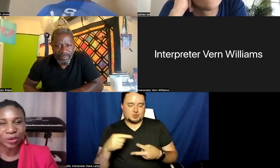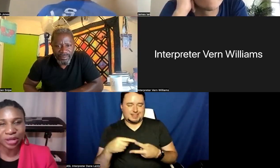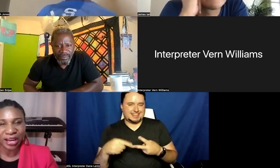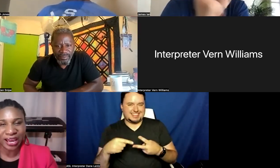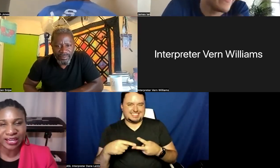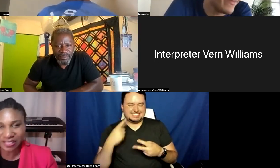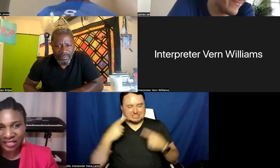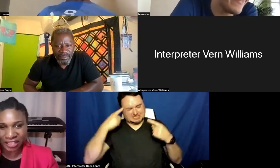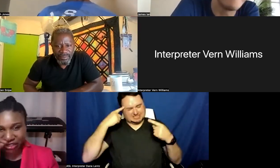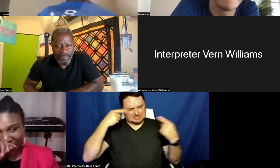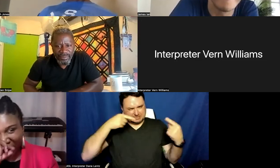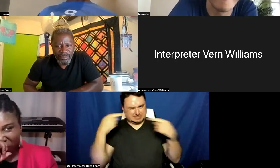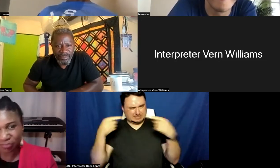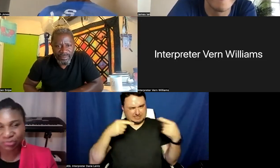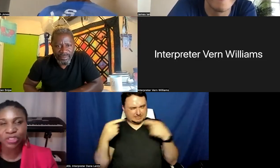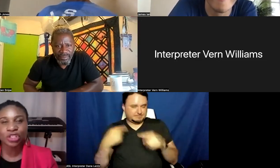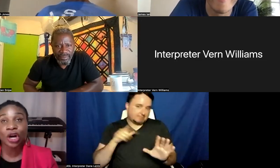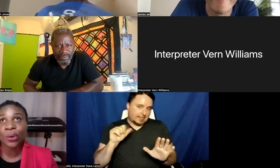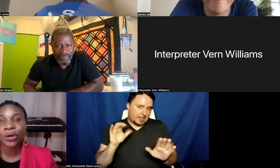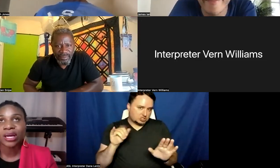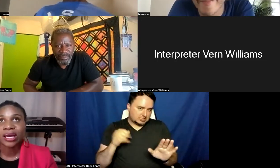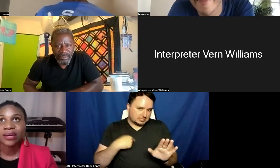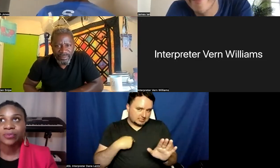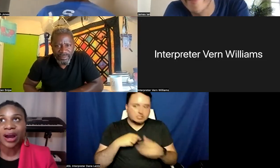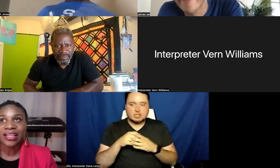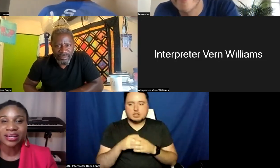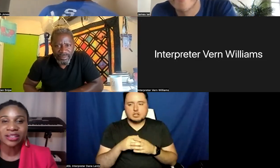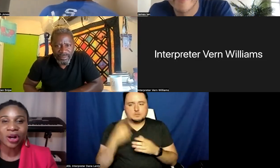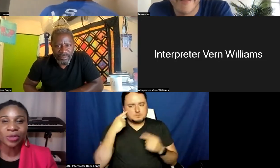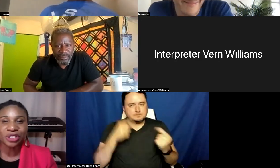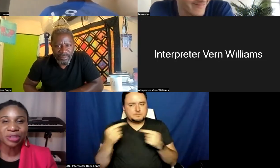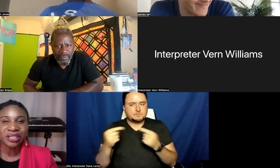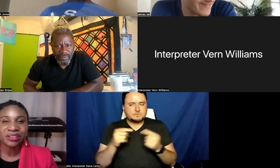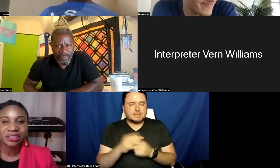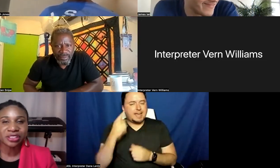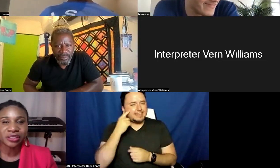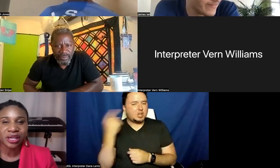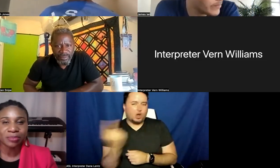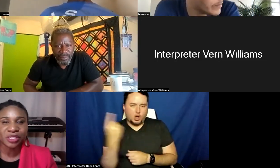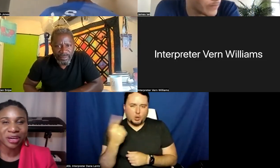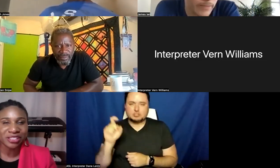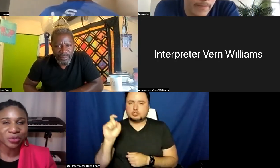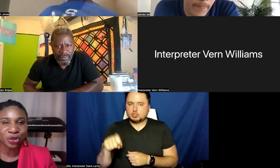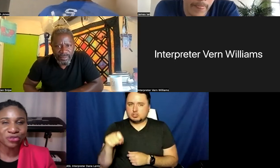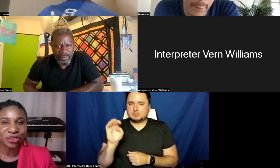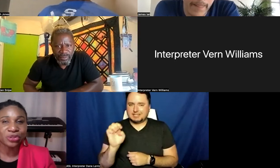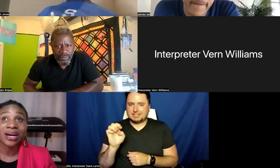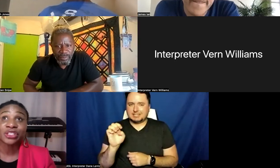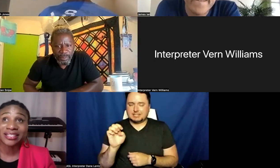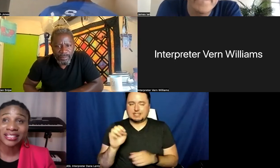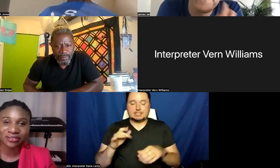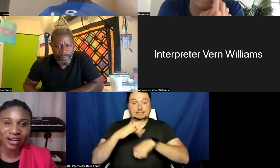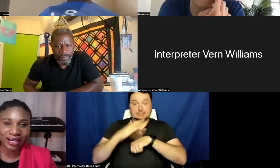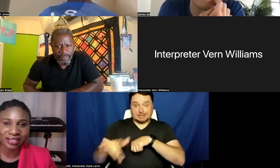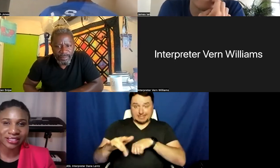it out in my head. This is Lachi. So I think there always should be just space and room for those who